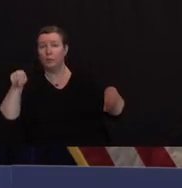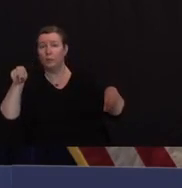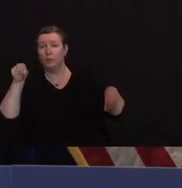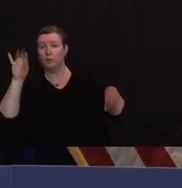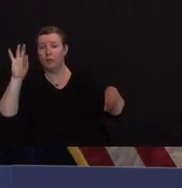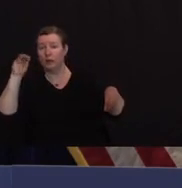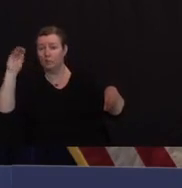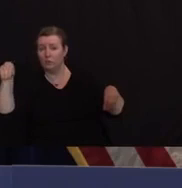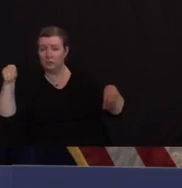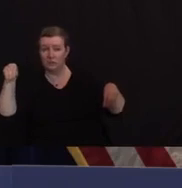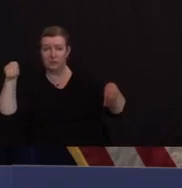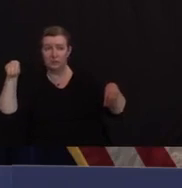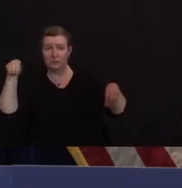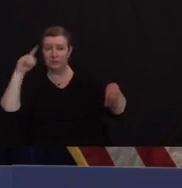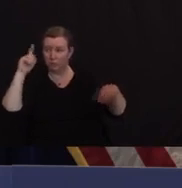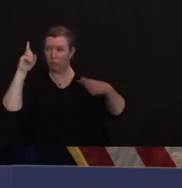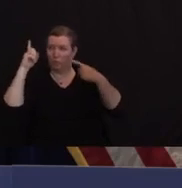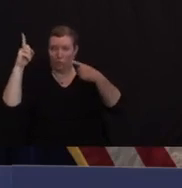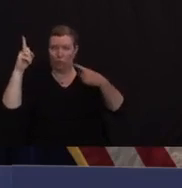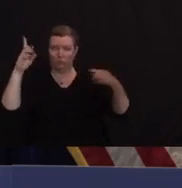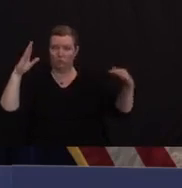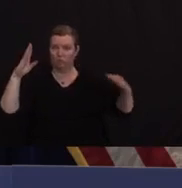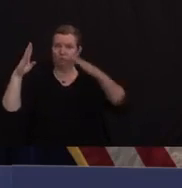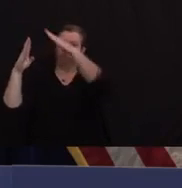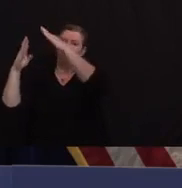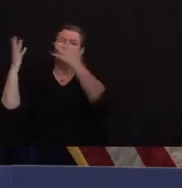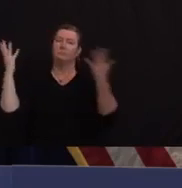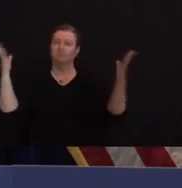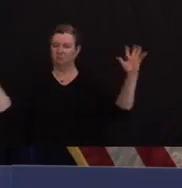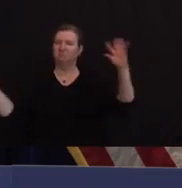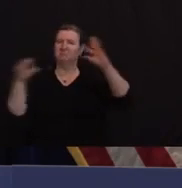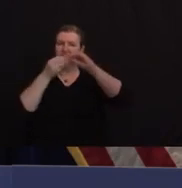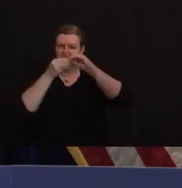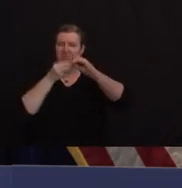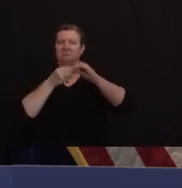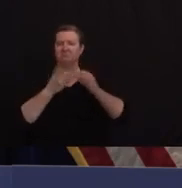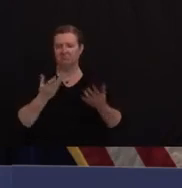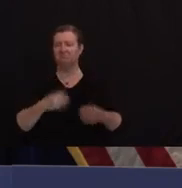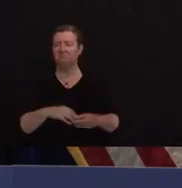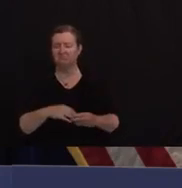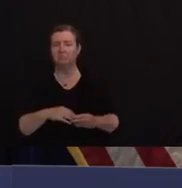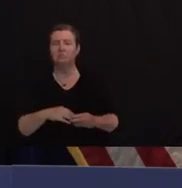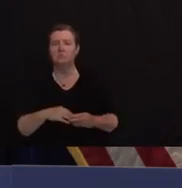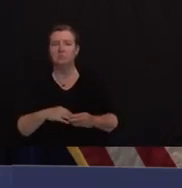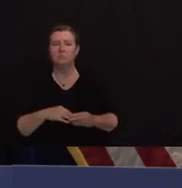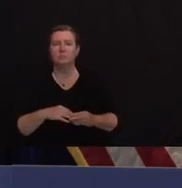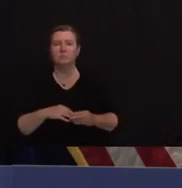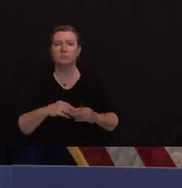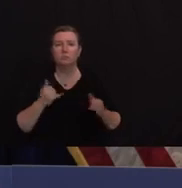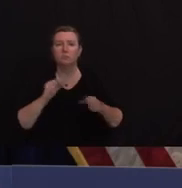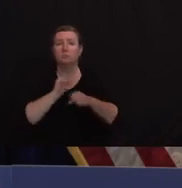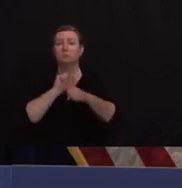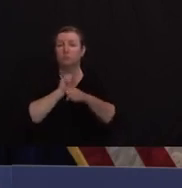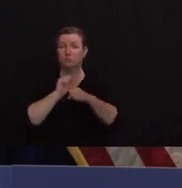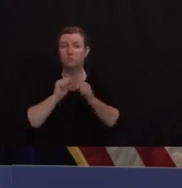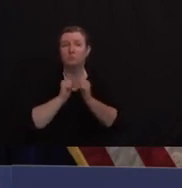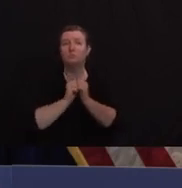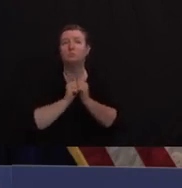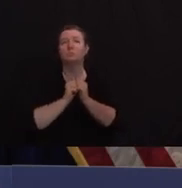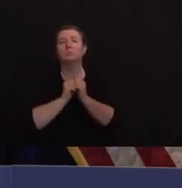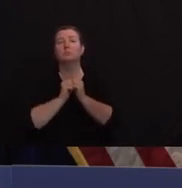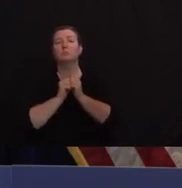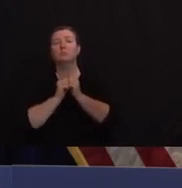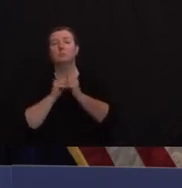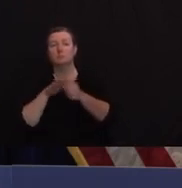county ambassadors, along with the full cooperation and collaboration of our local elected